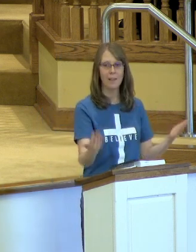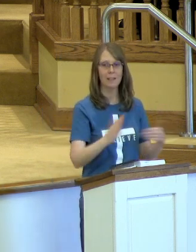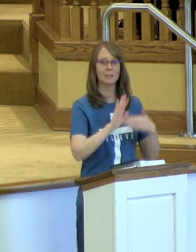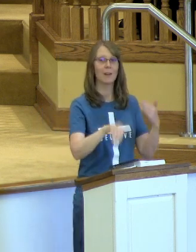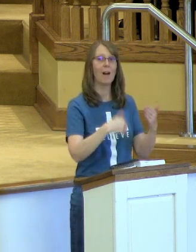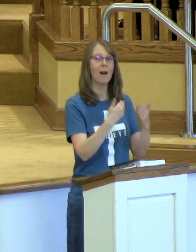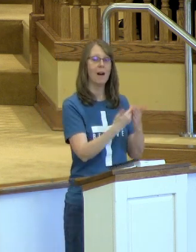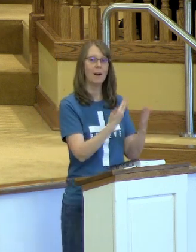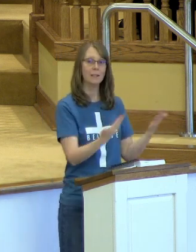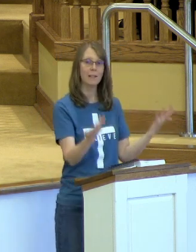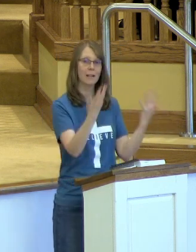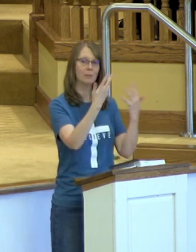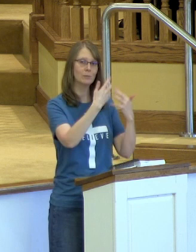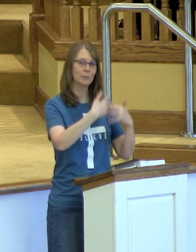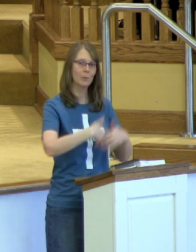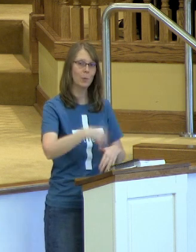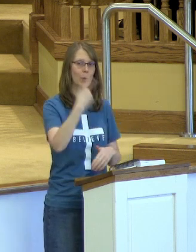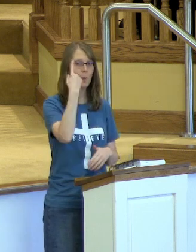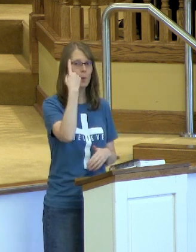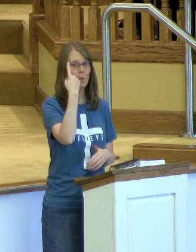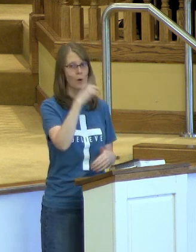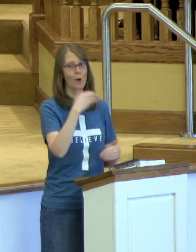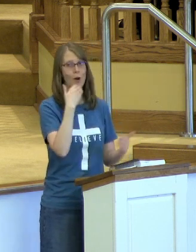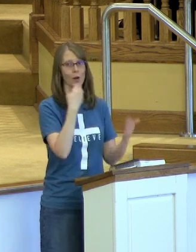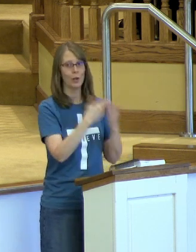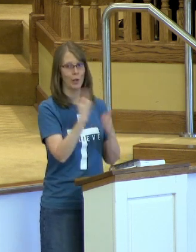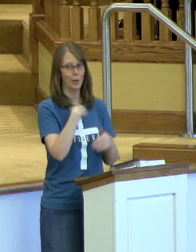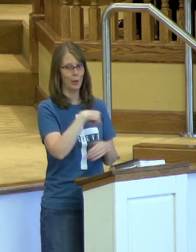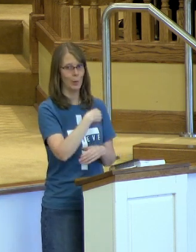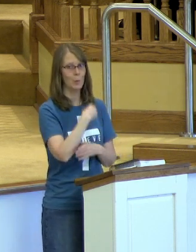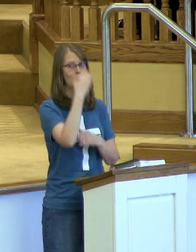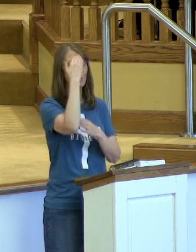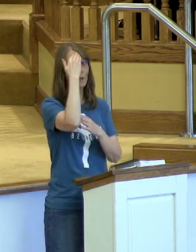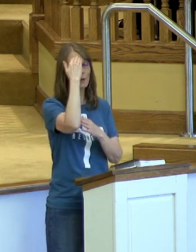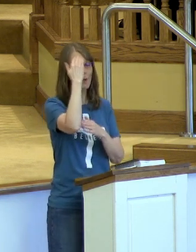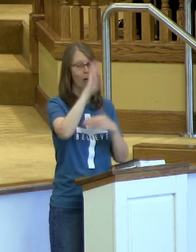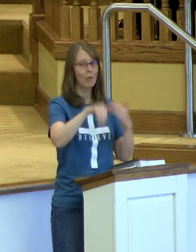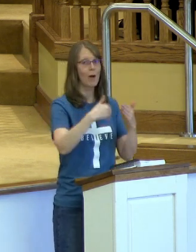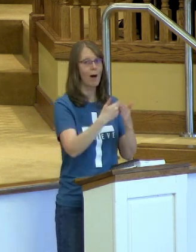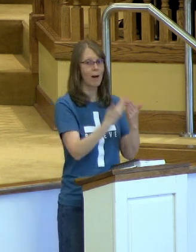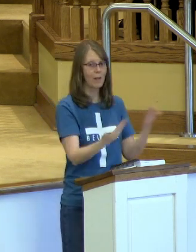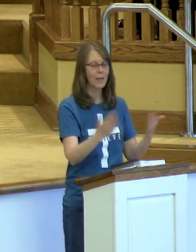all things work together for good. Yes, we know that